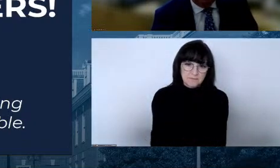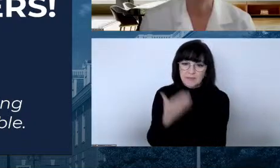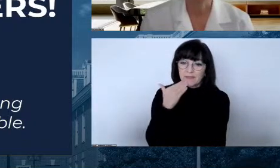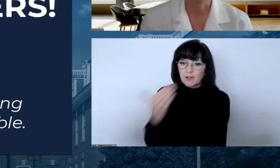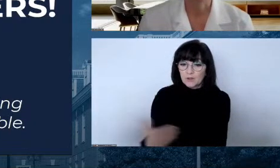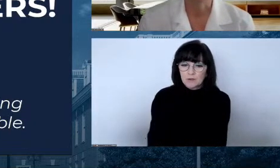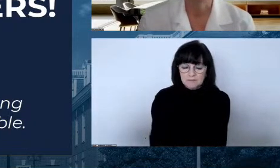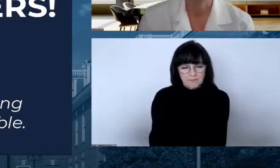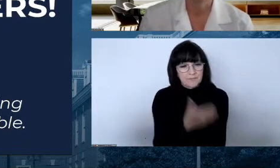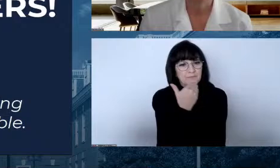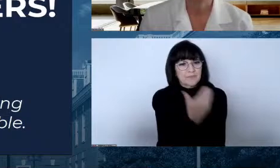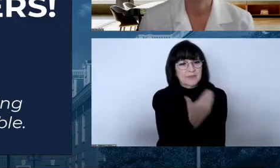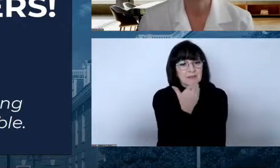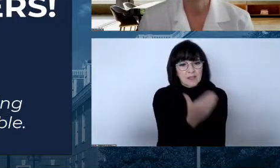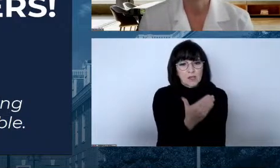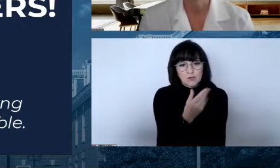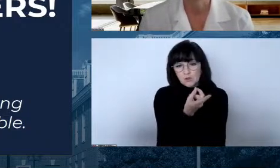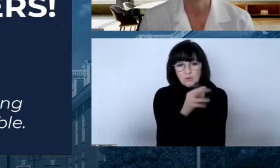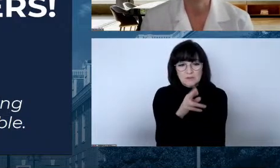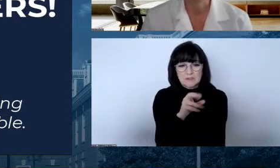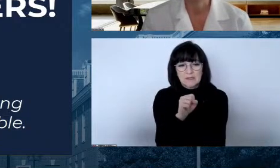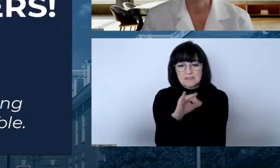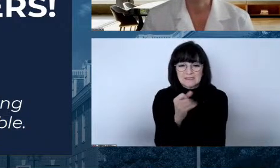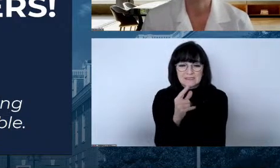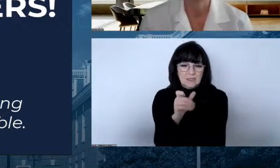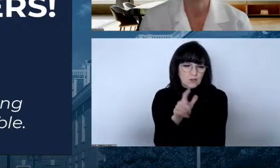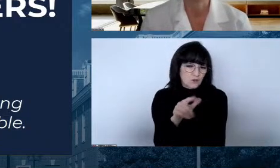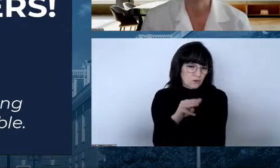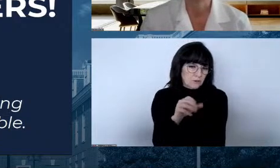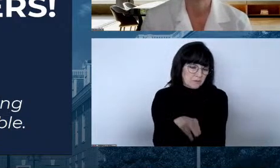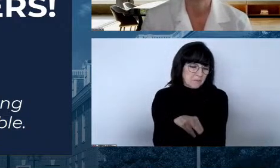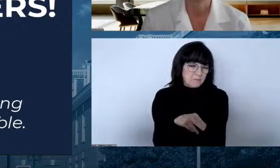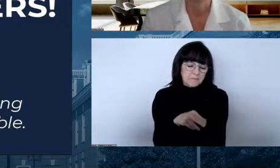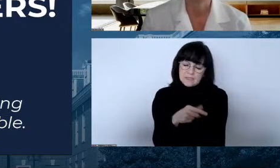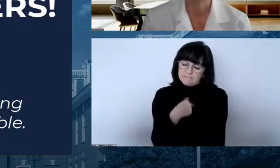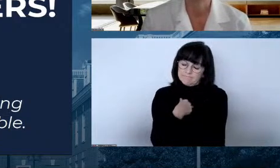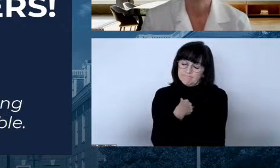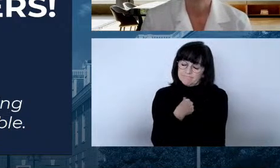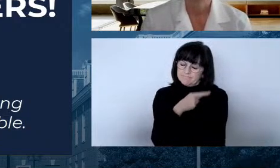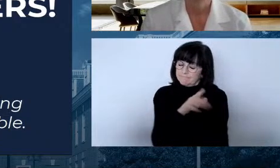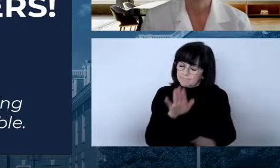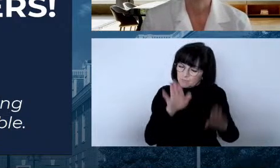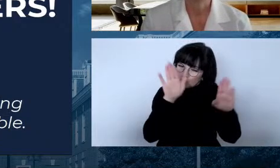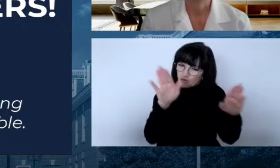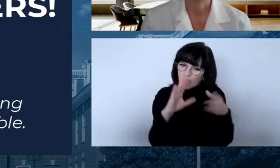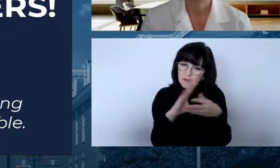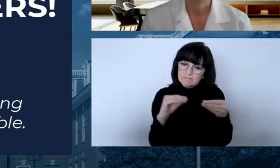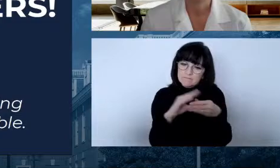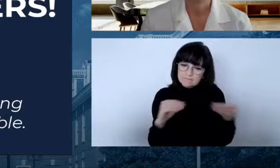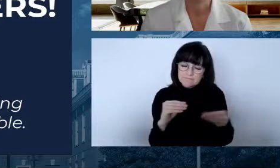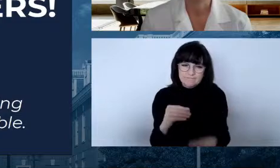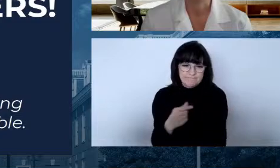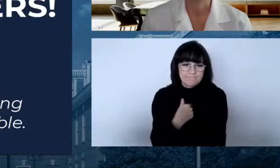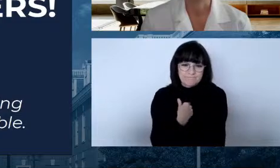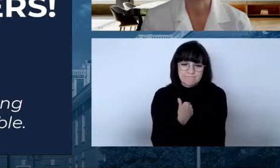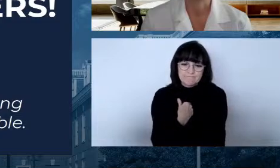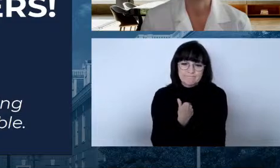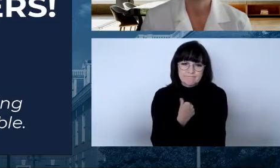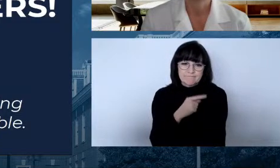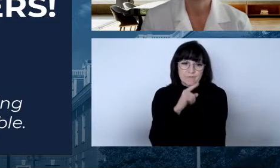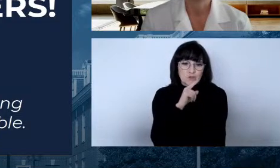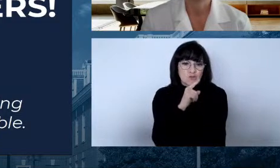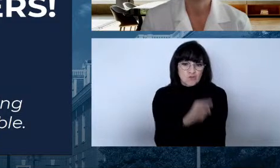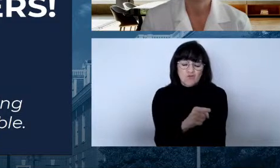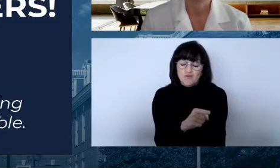Thank you, Dr. Siegelman. That was great. What I really liked was the quote about the vaccine preventing 1 million